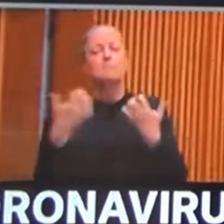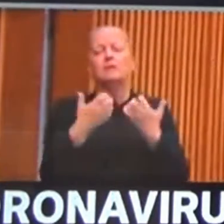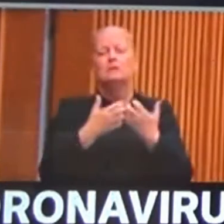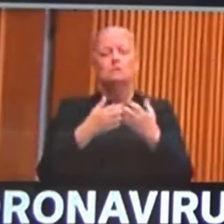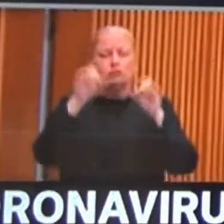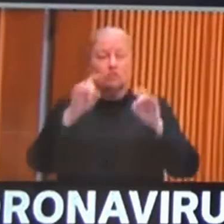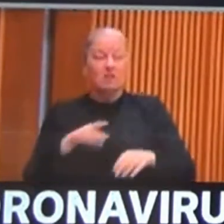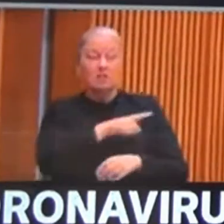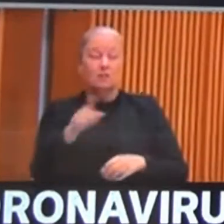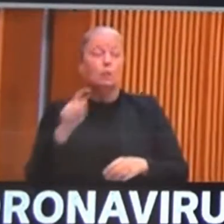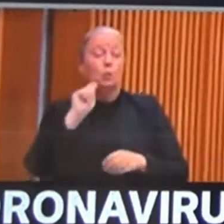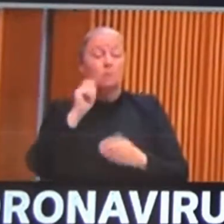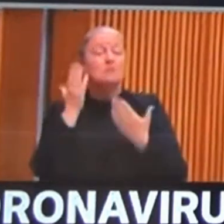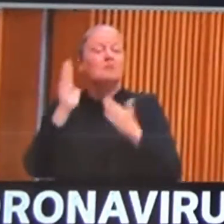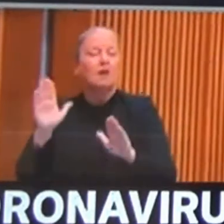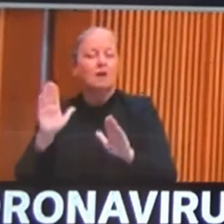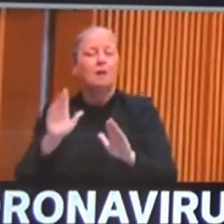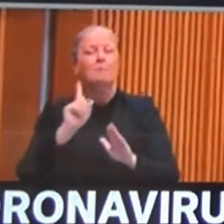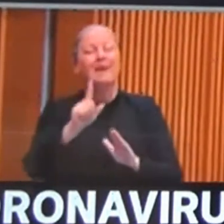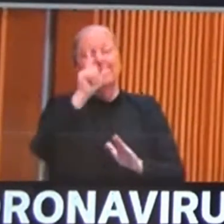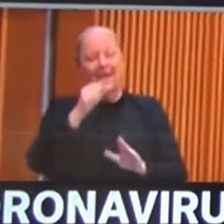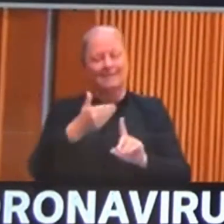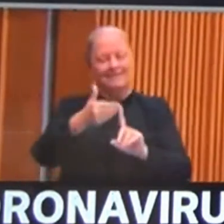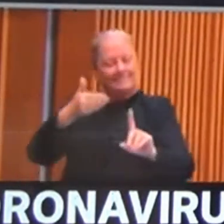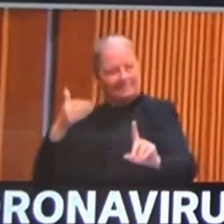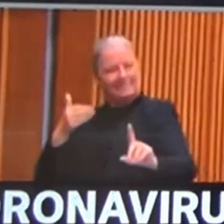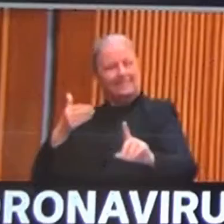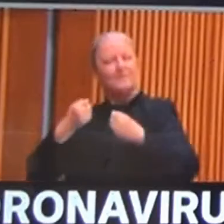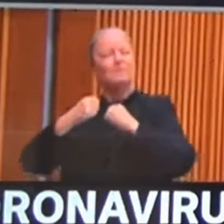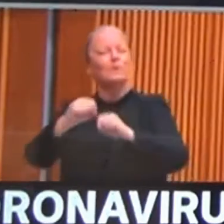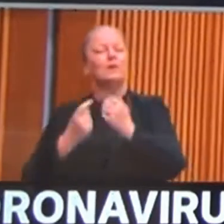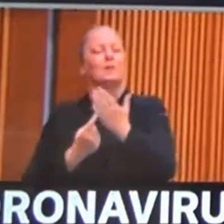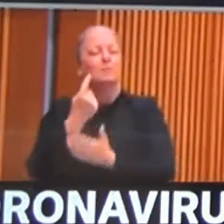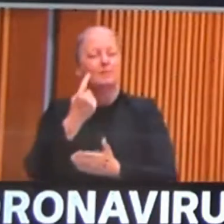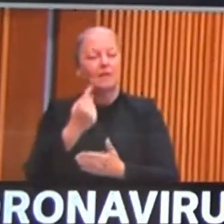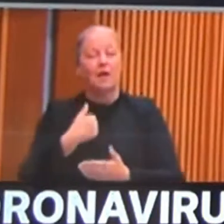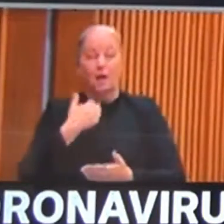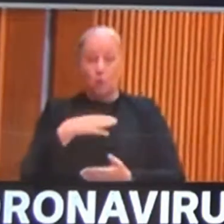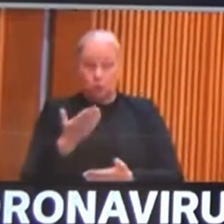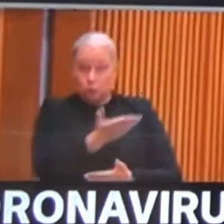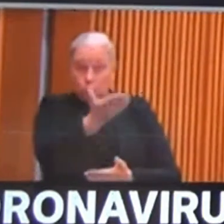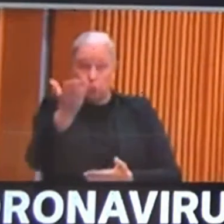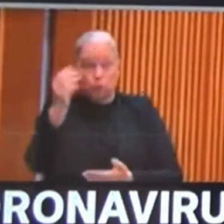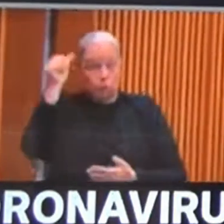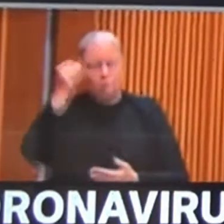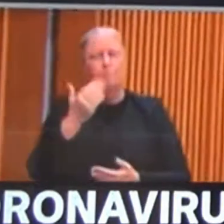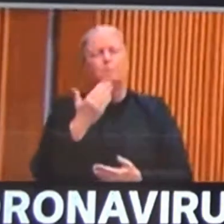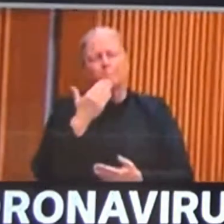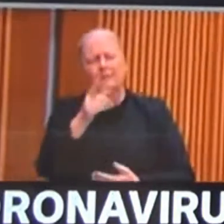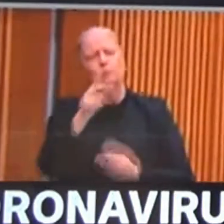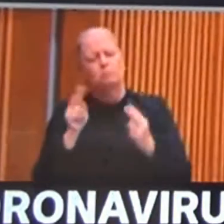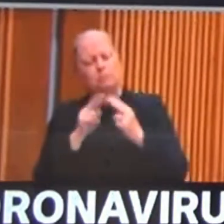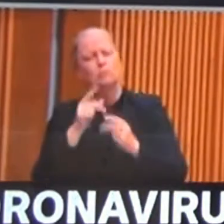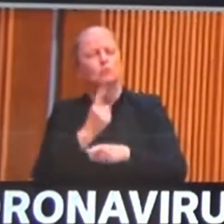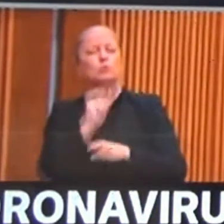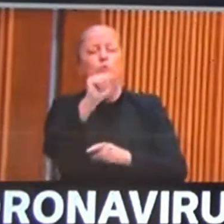lose their life to preventable conditions. So my message to Australians is, speak to your doctor, keep in